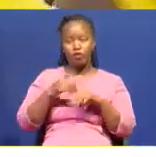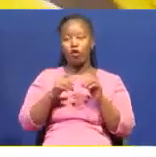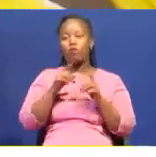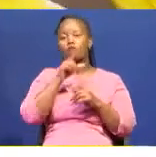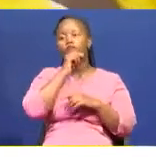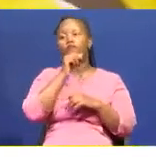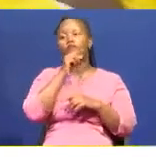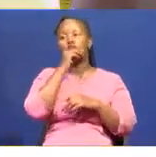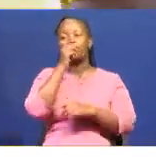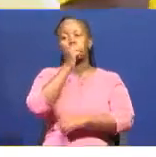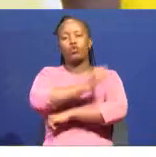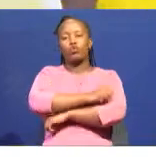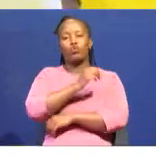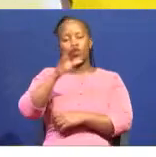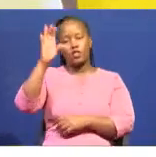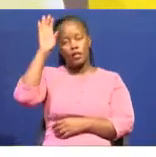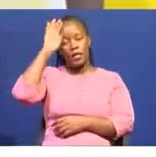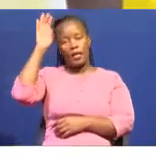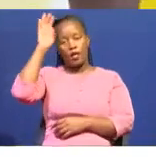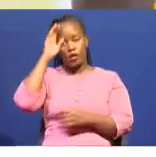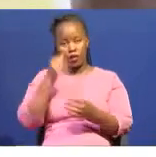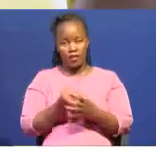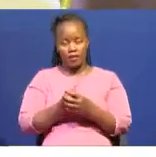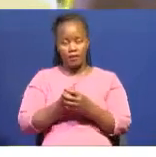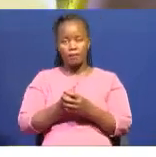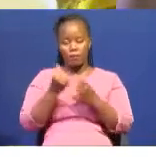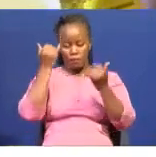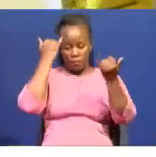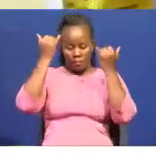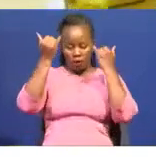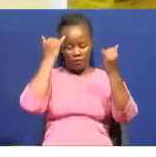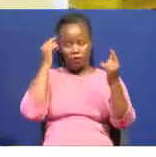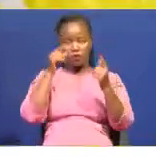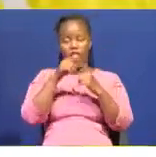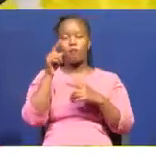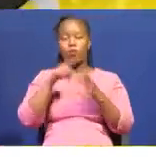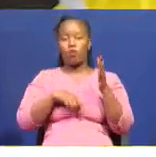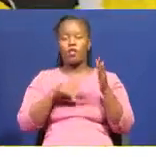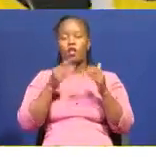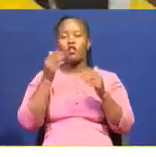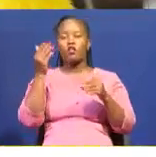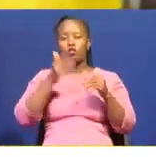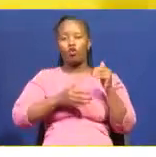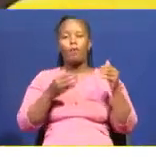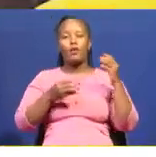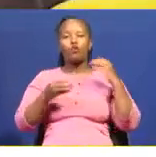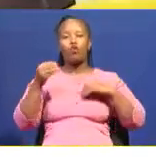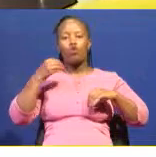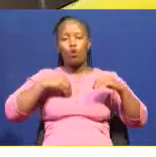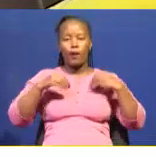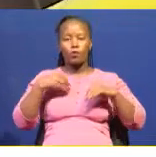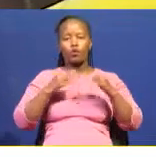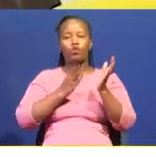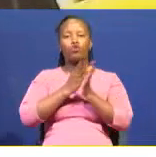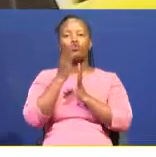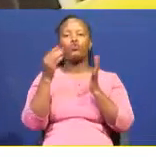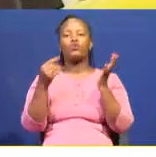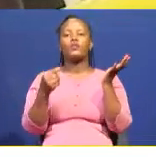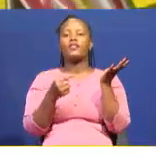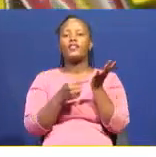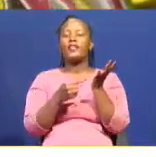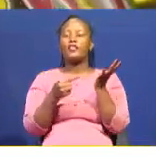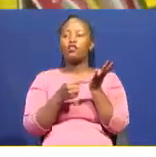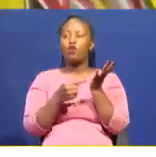School, Eldoret. The innovation is aimed at tackling corruption through blockchain technology. The innovation is the